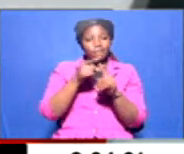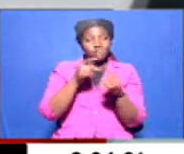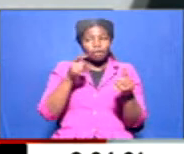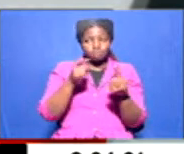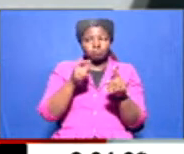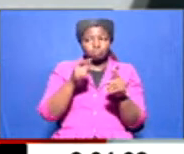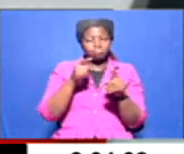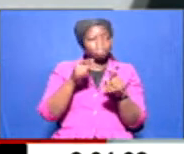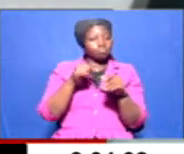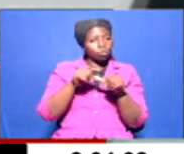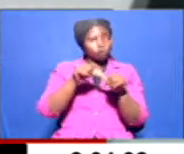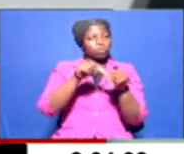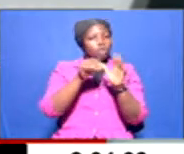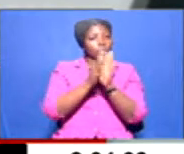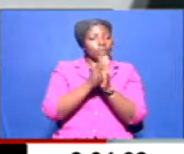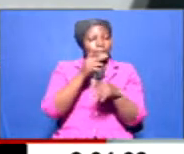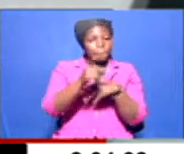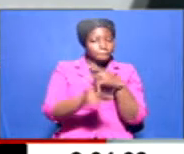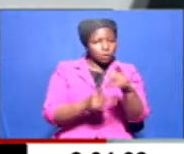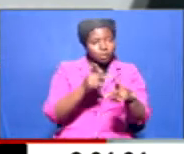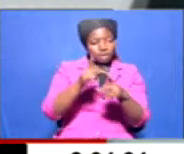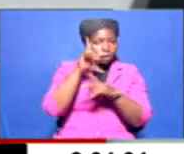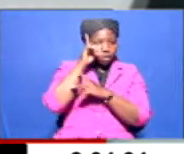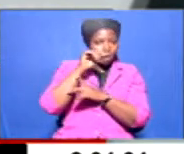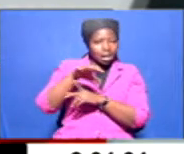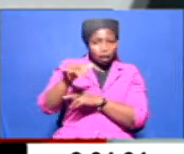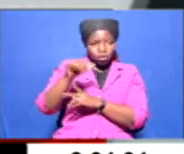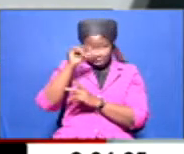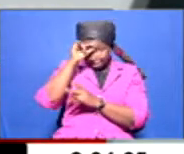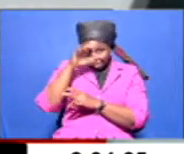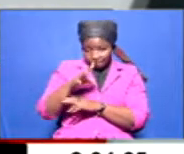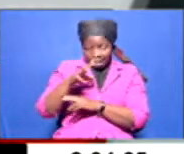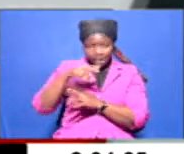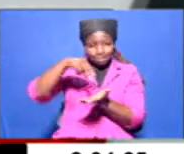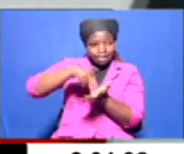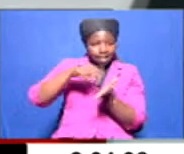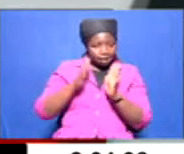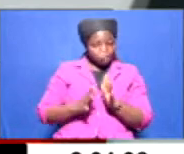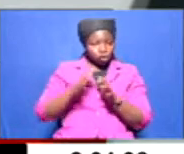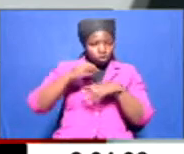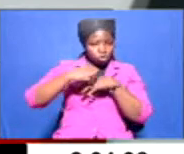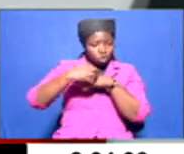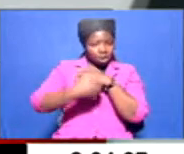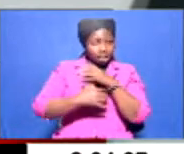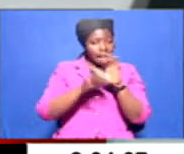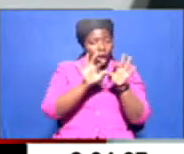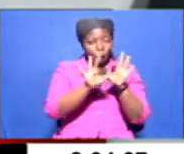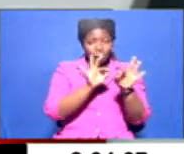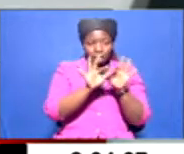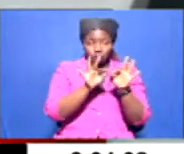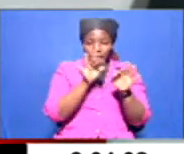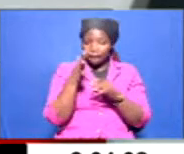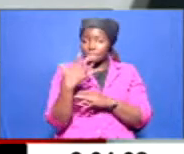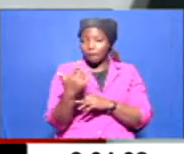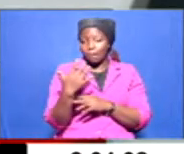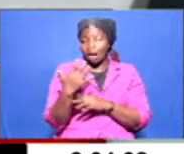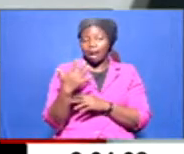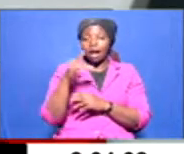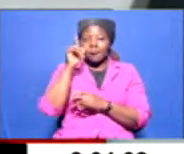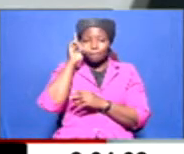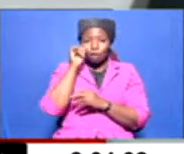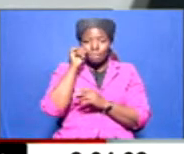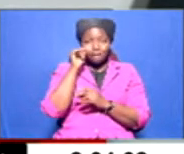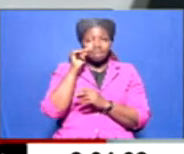processing Mombasa County gubernatorial aspirant Mike Sonko's nomination papers. Mombasa resident